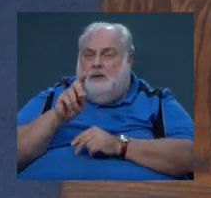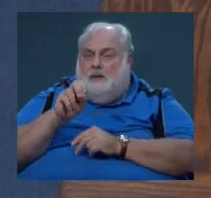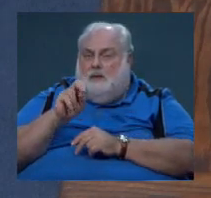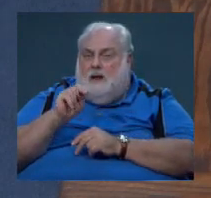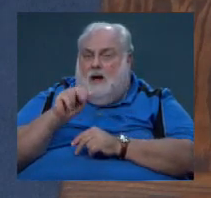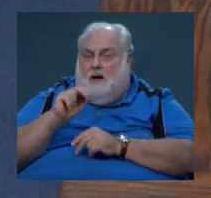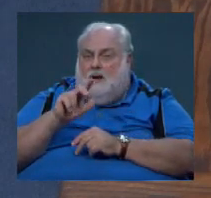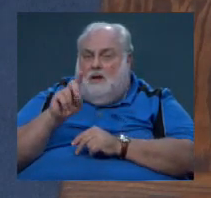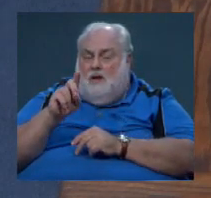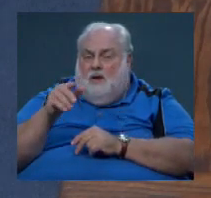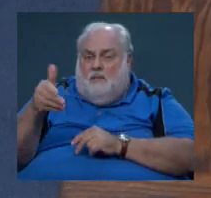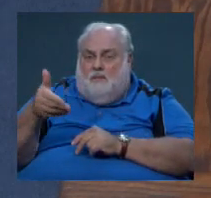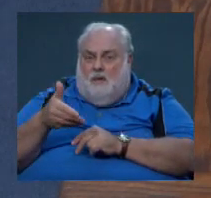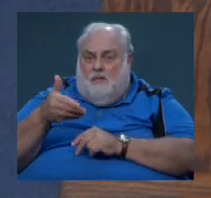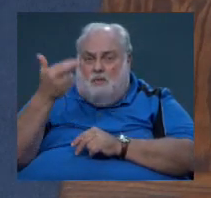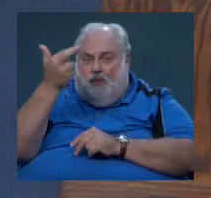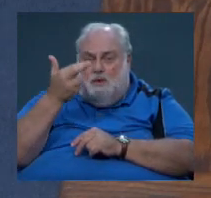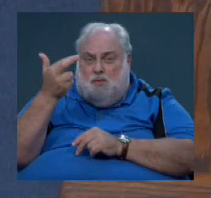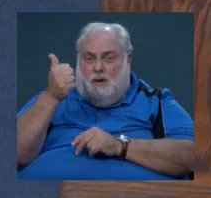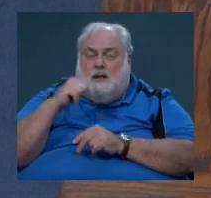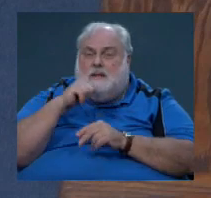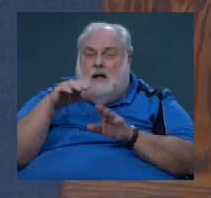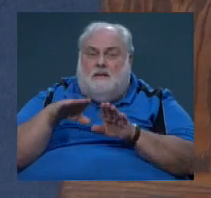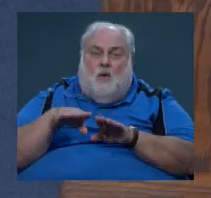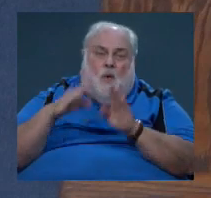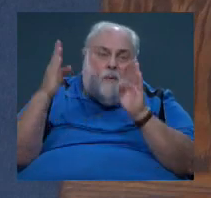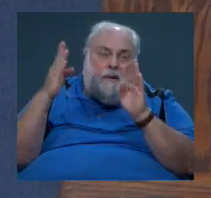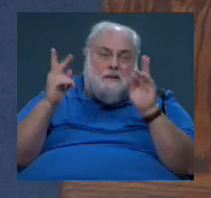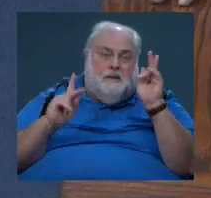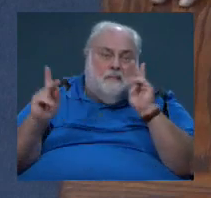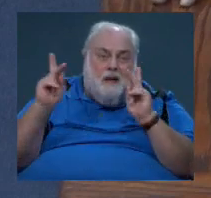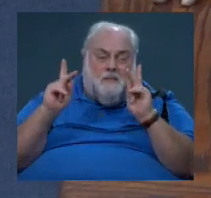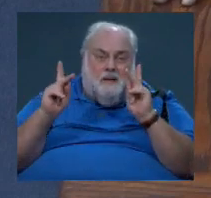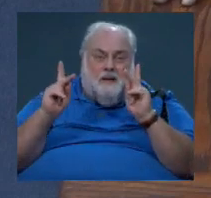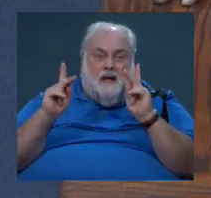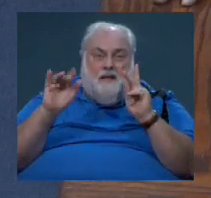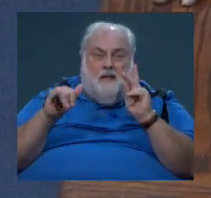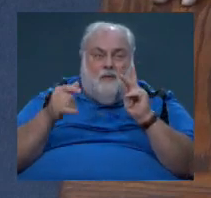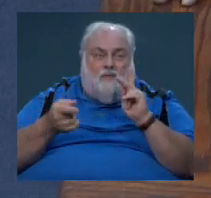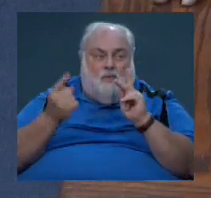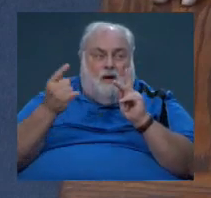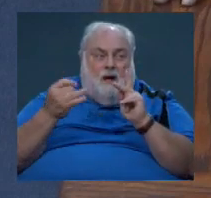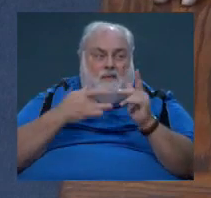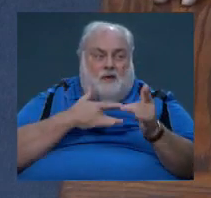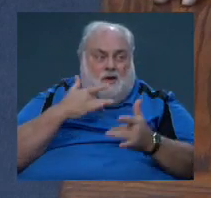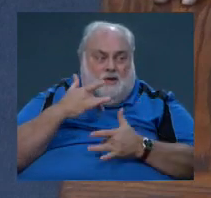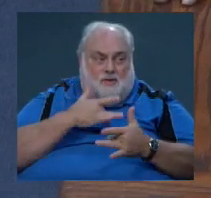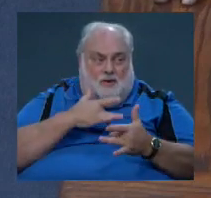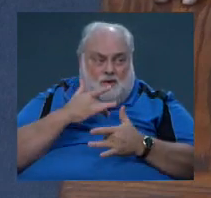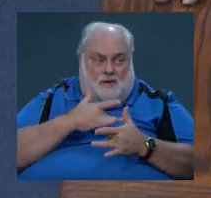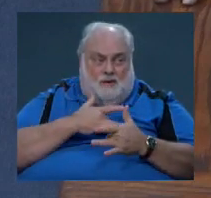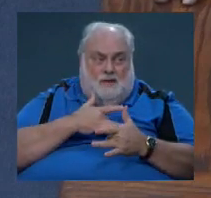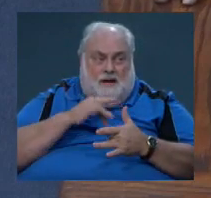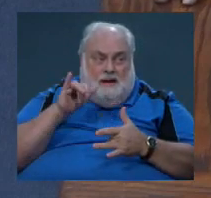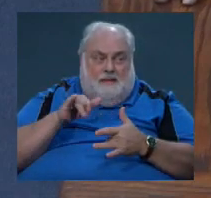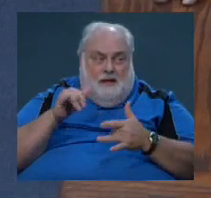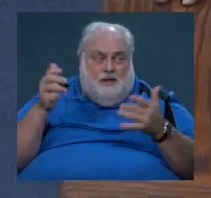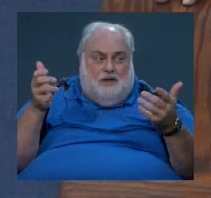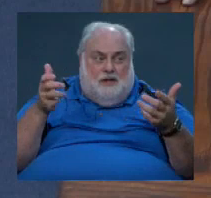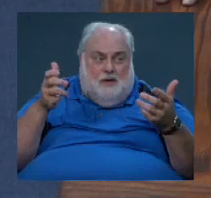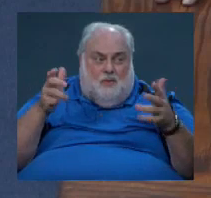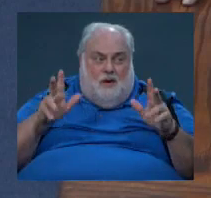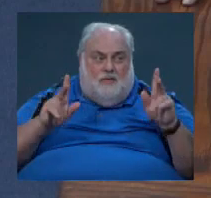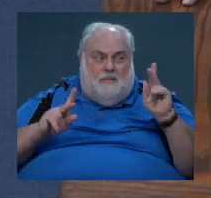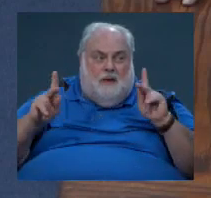brought out, the only reason why it's not open to the public is because that was one of the concerns, that you didn't want